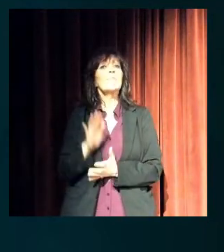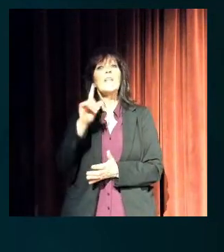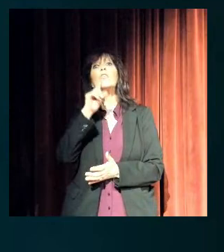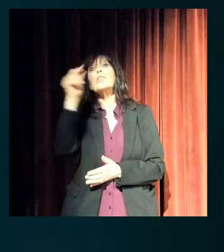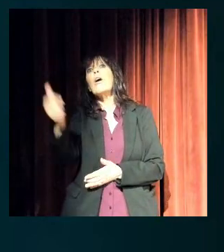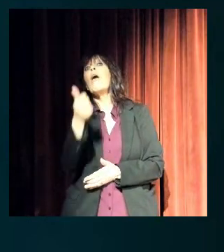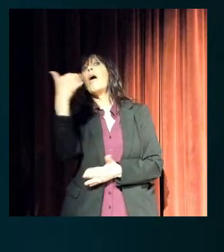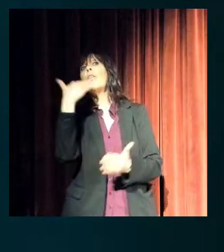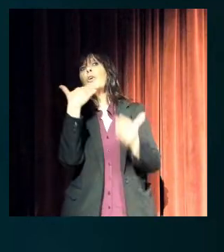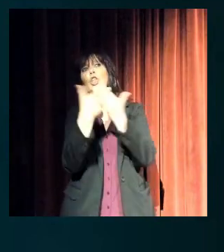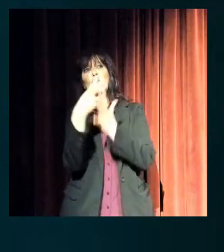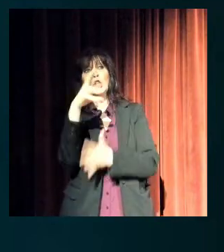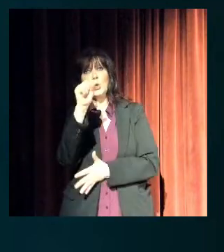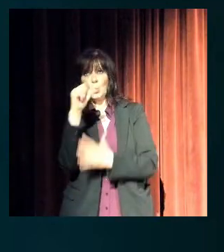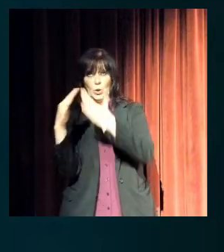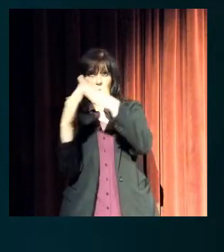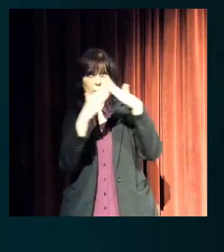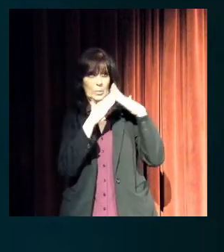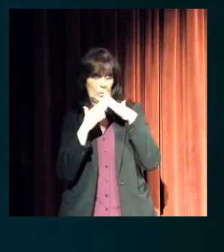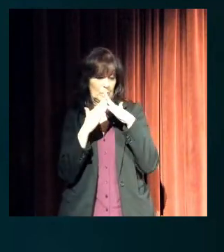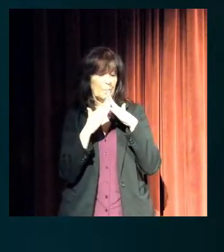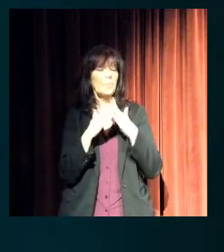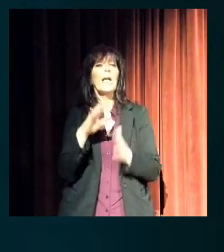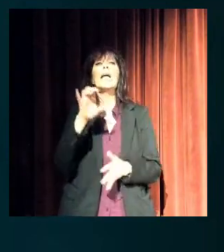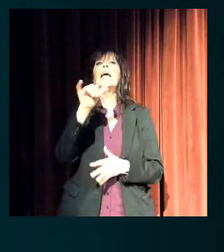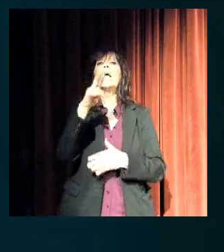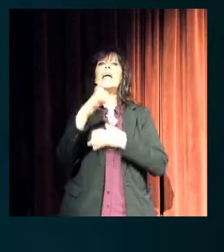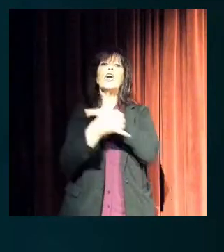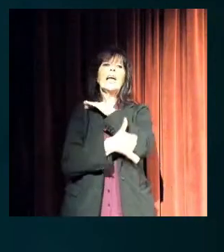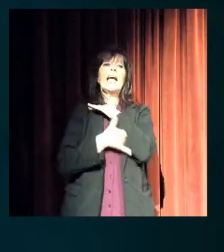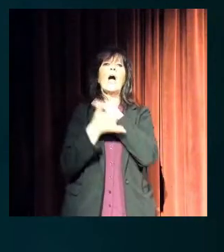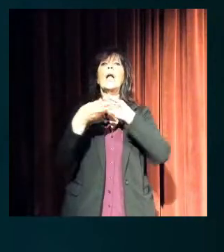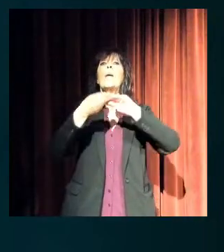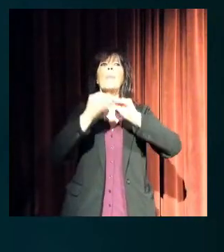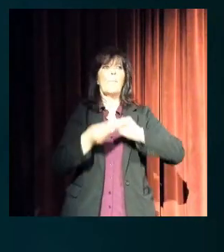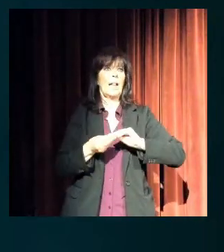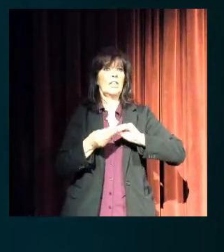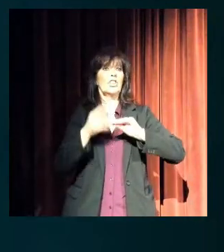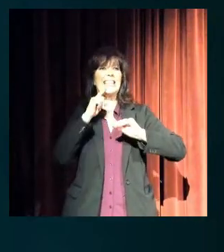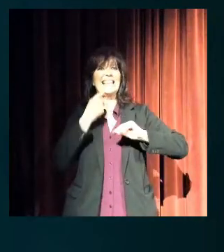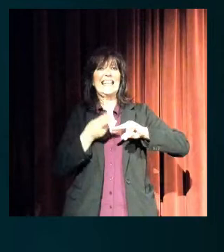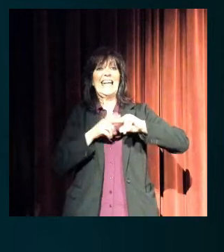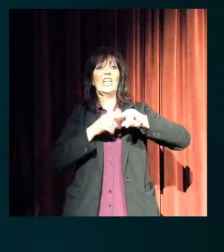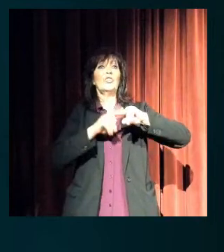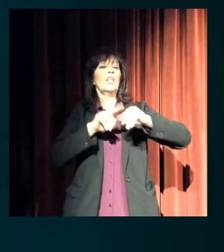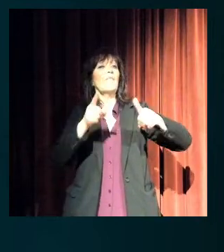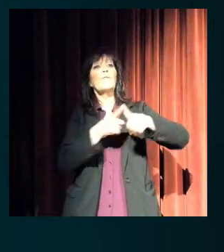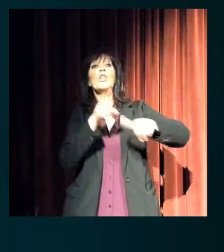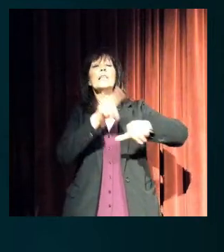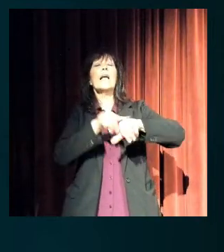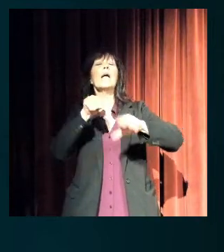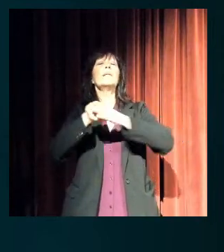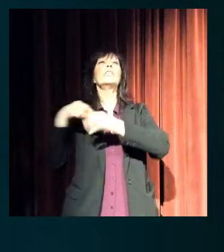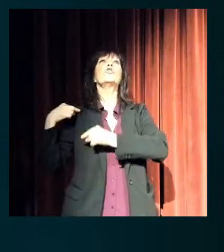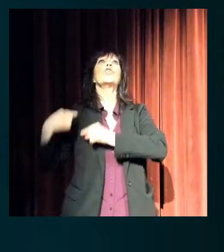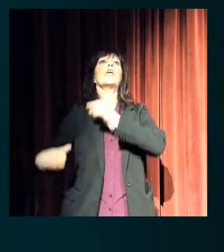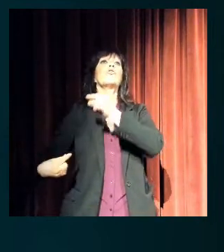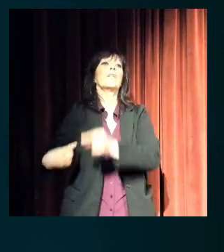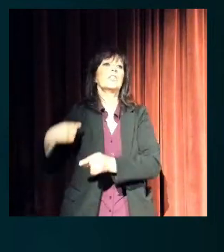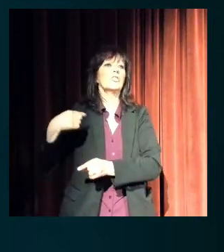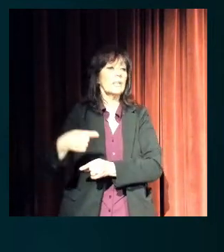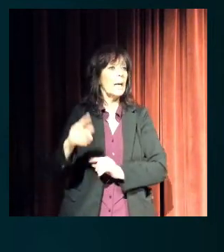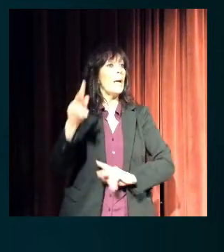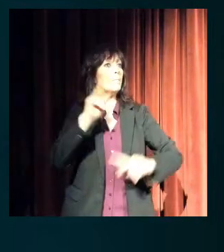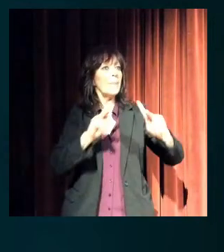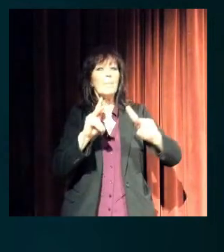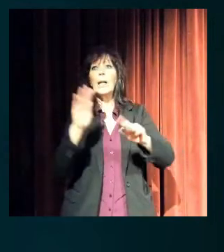There is other good news in the community. Erie County's population is increasing for the first time in generations. People